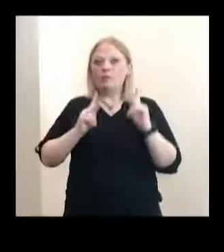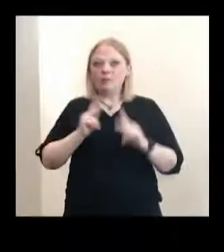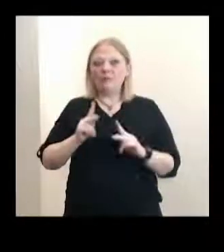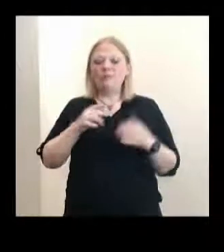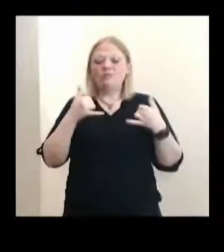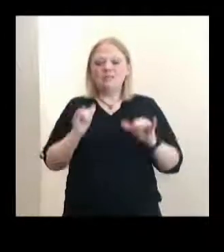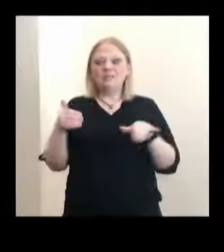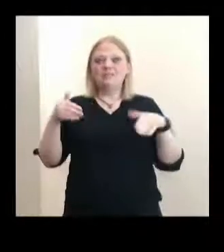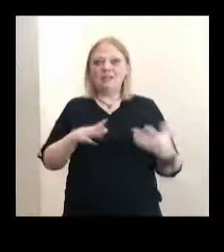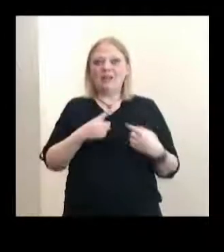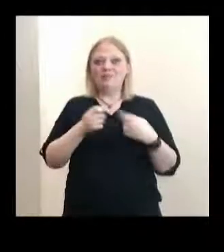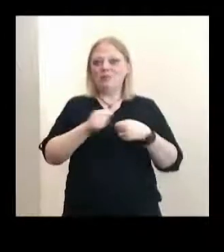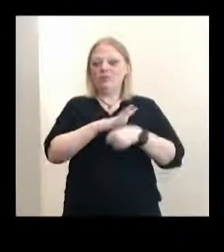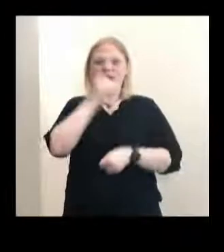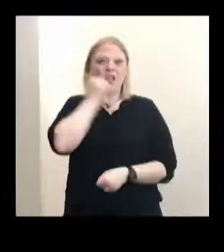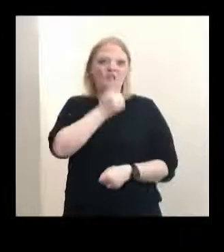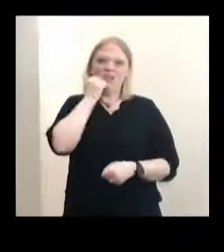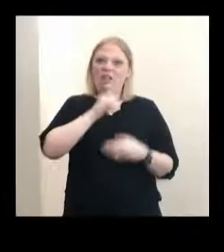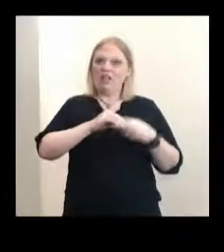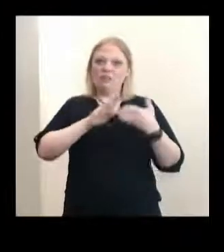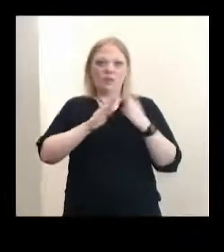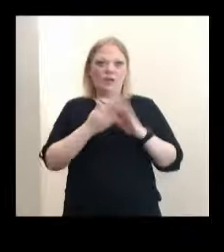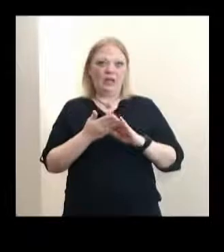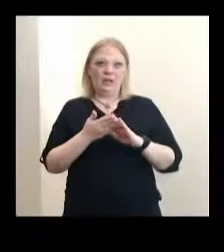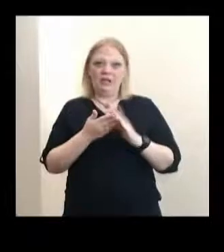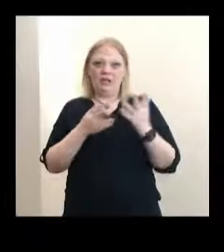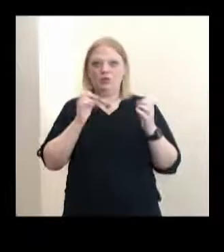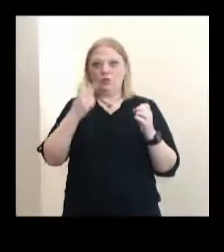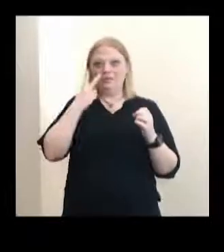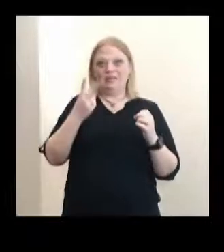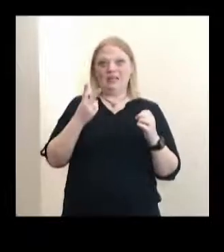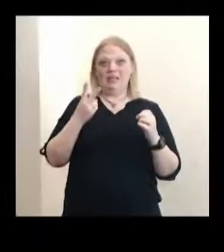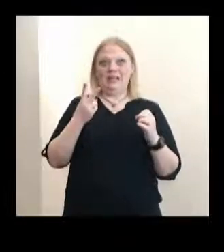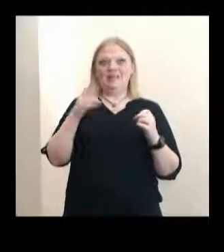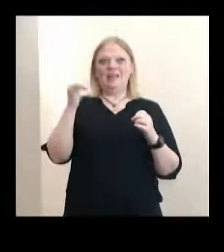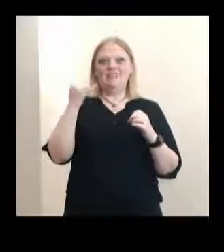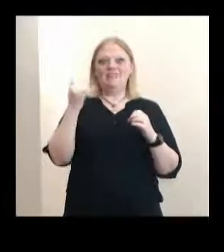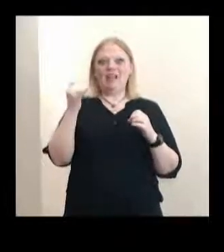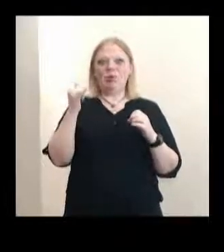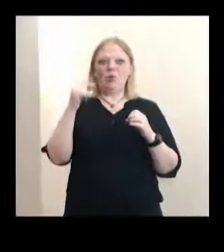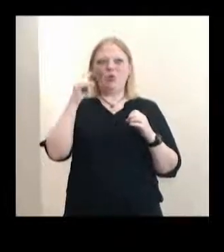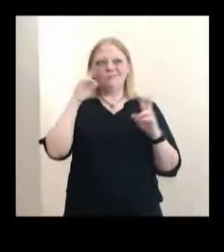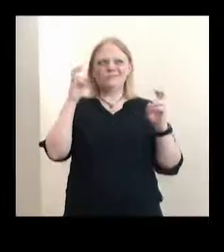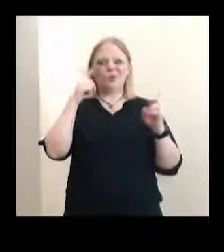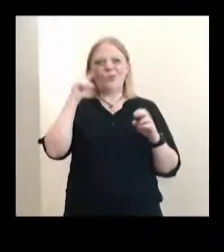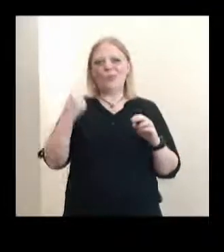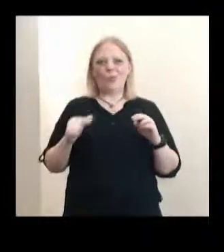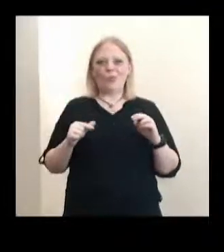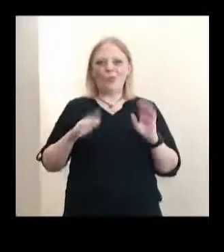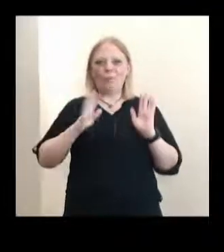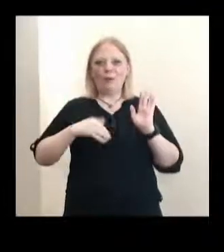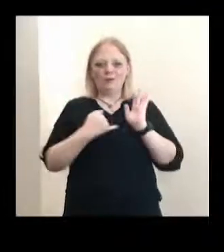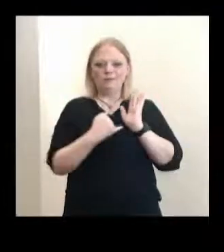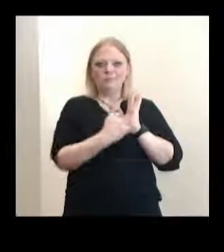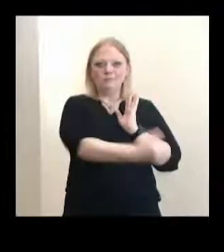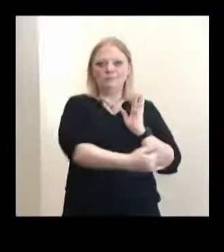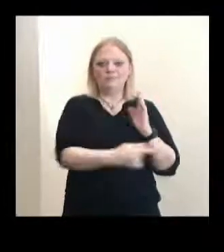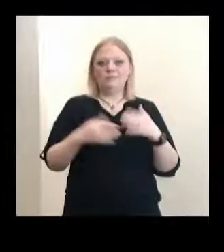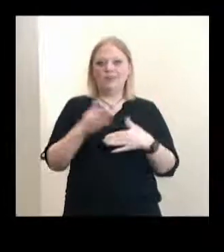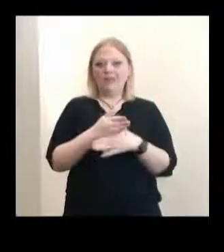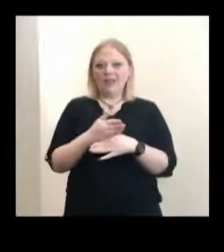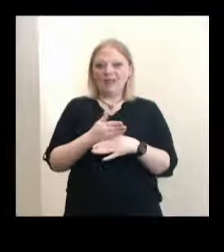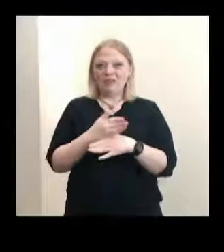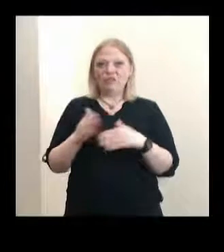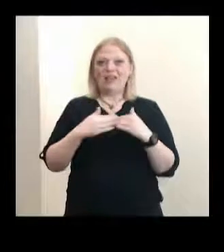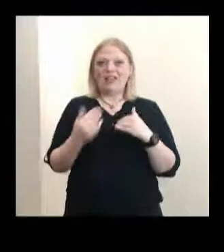from COVID-19 every day in our community. And as you can see on the yellow goldish line on the bottom, there's an average of at